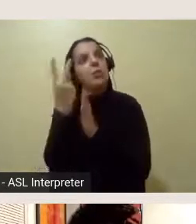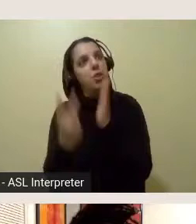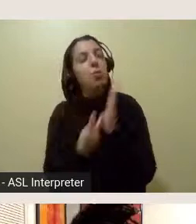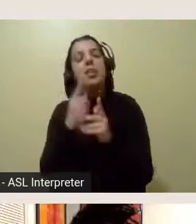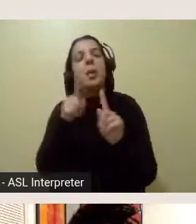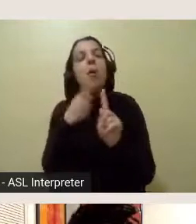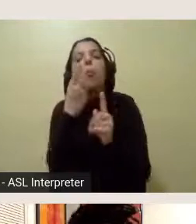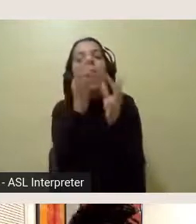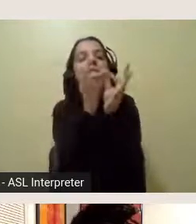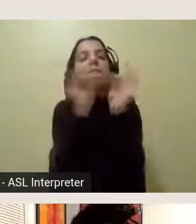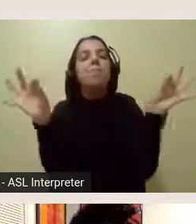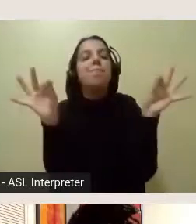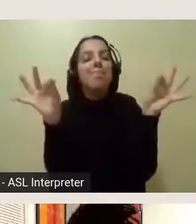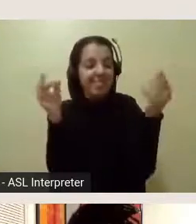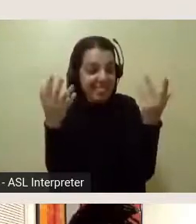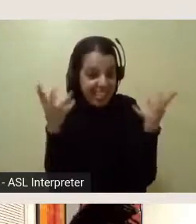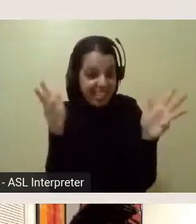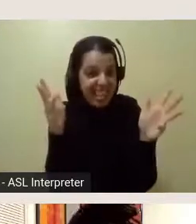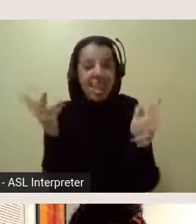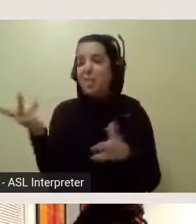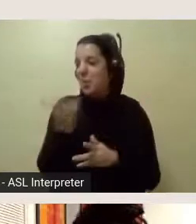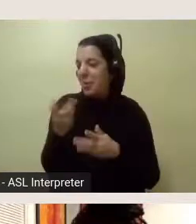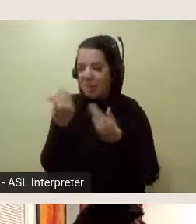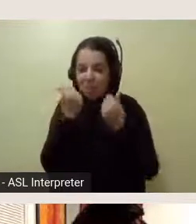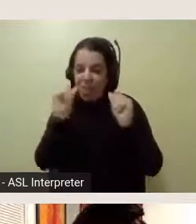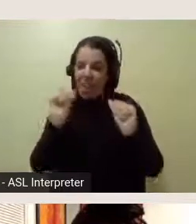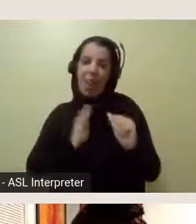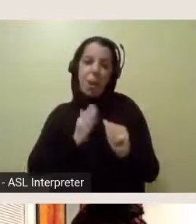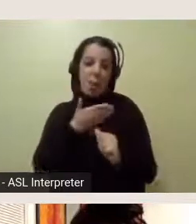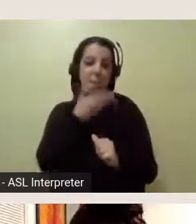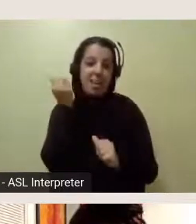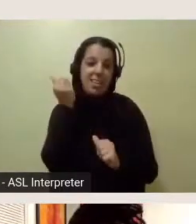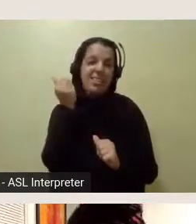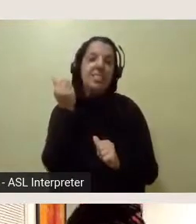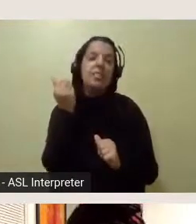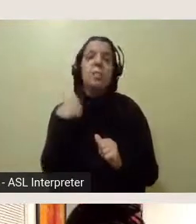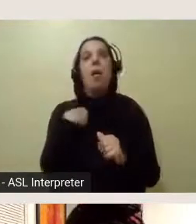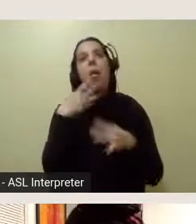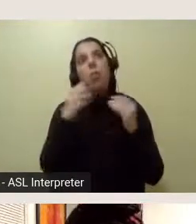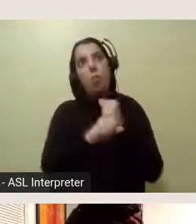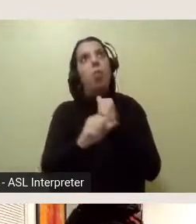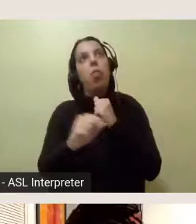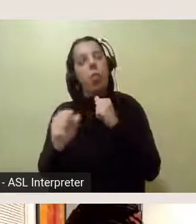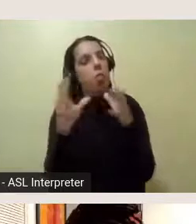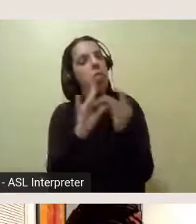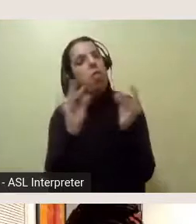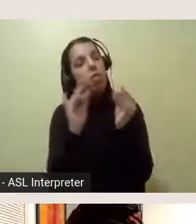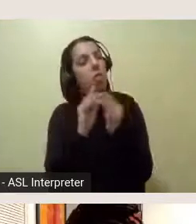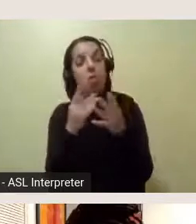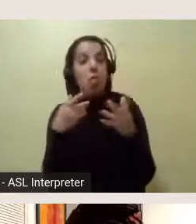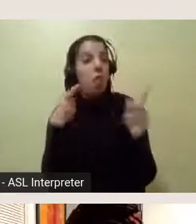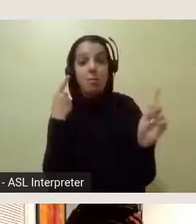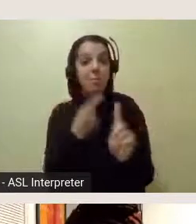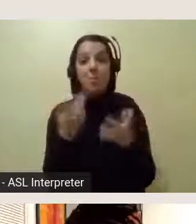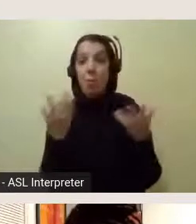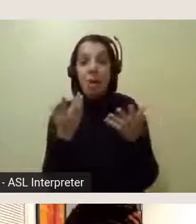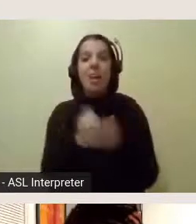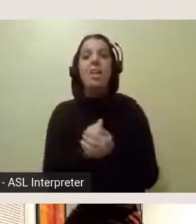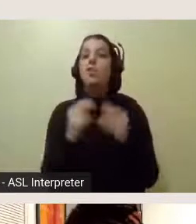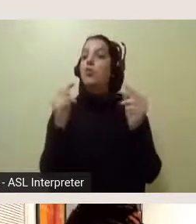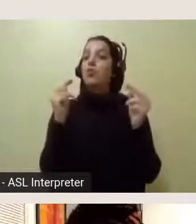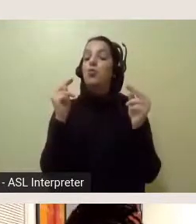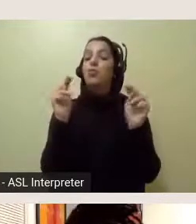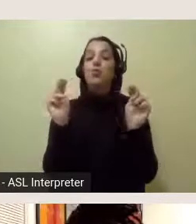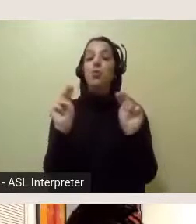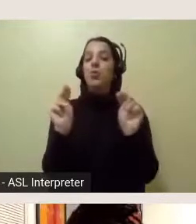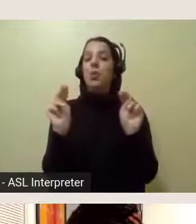So we did our best. But I guess that's a long way to say that, you know, there's no way to accomplish neutrality. There's